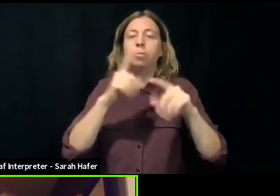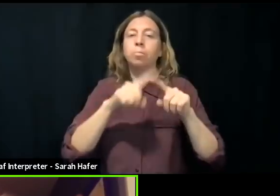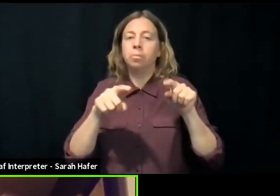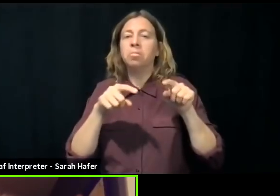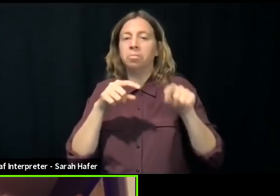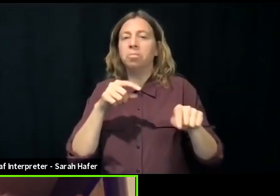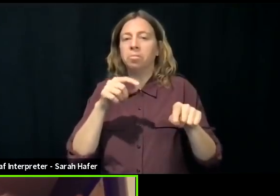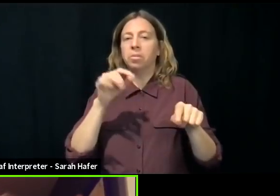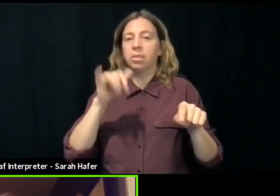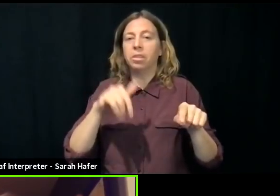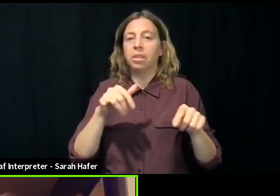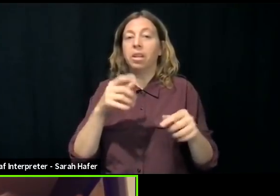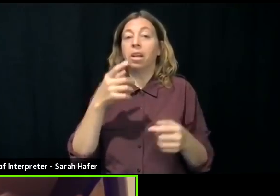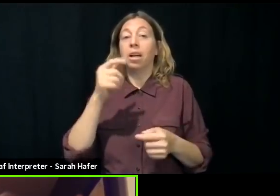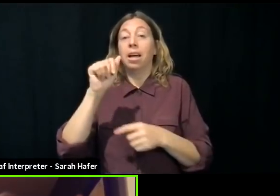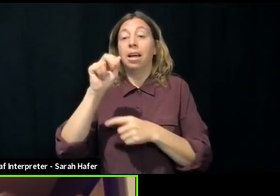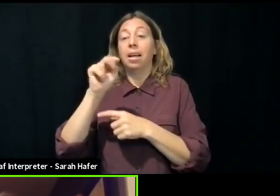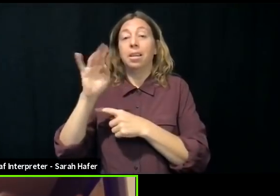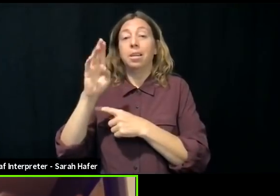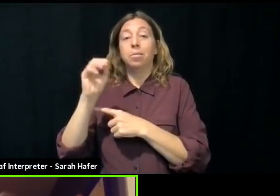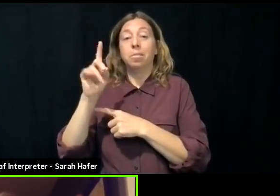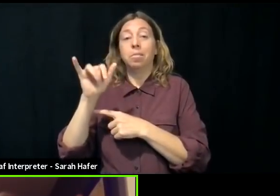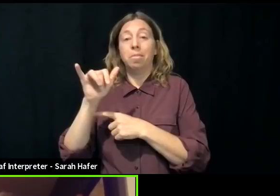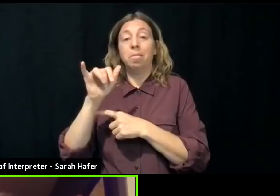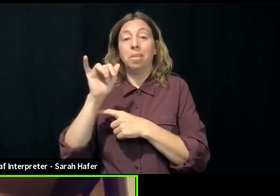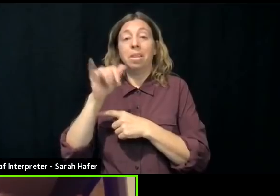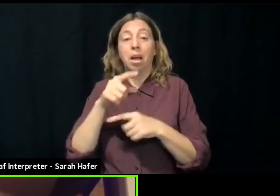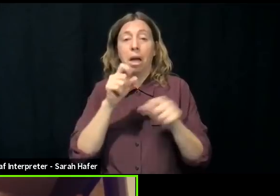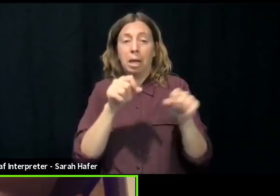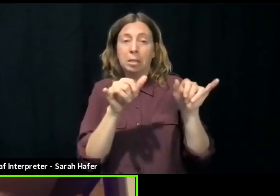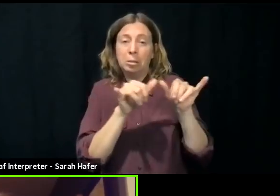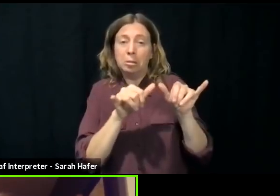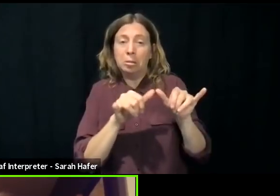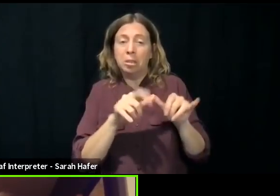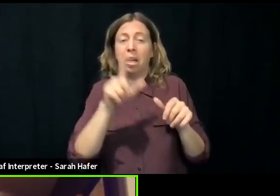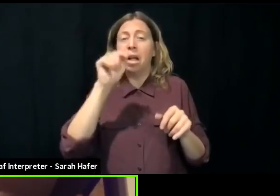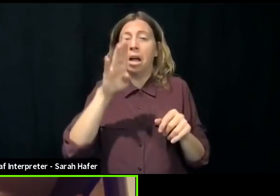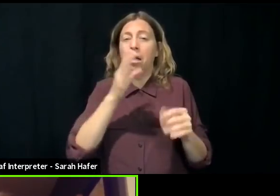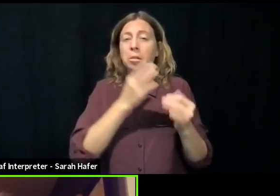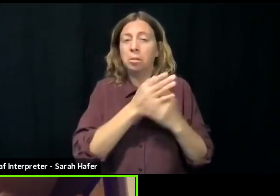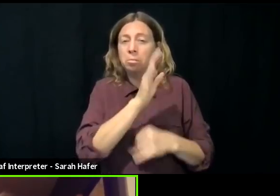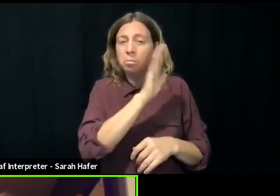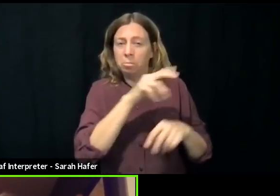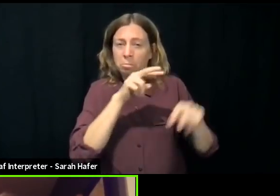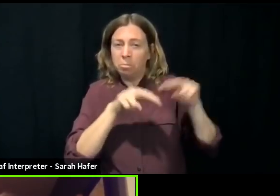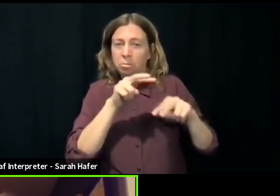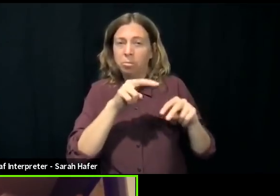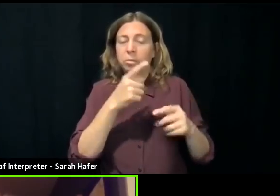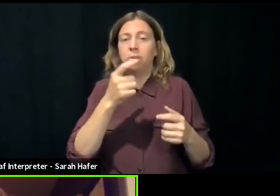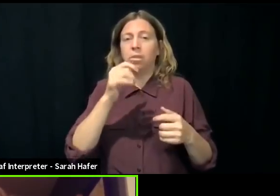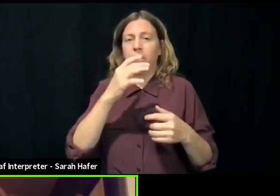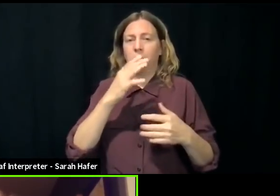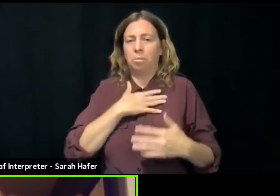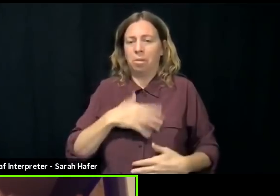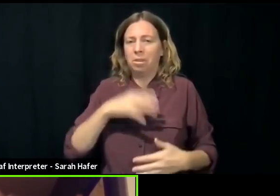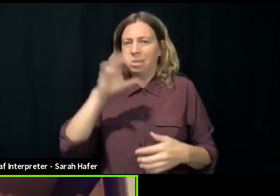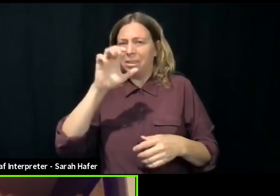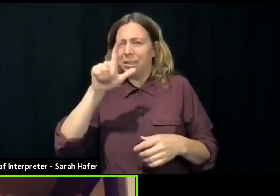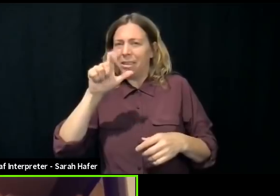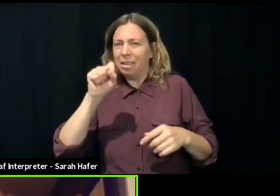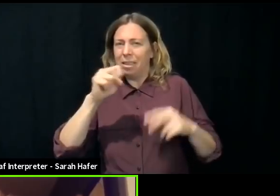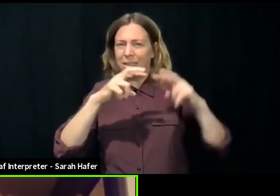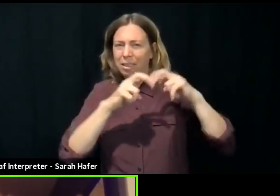but the cells that are formed in your body that can respond to a vaccine and or that can respond to a future infection. And we have a lot